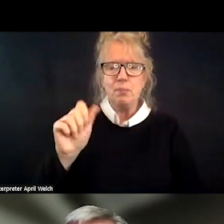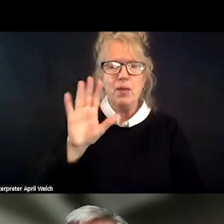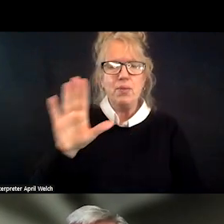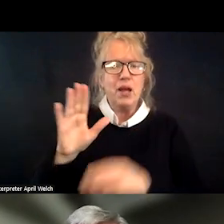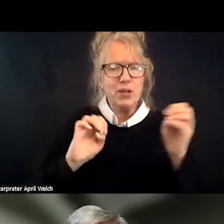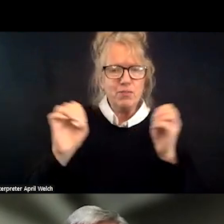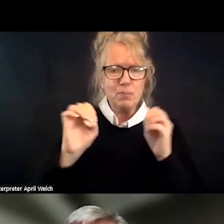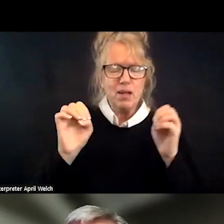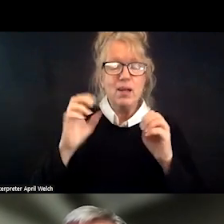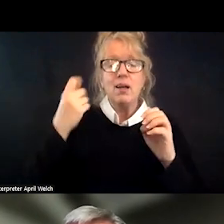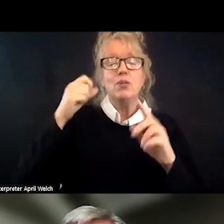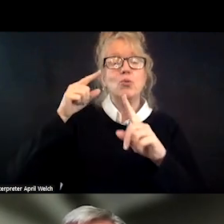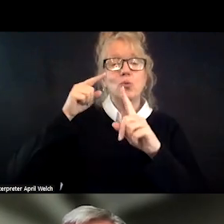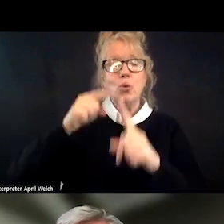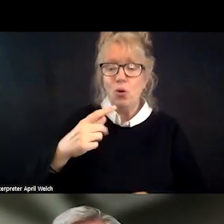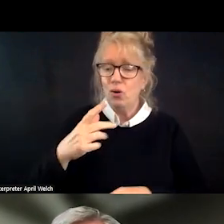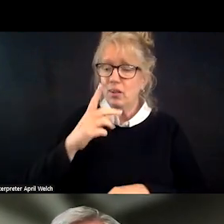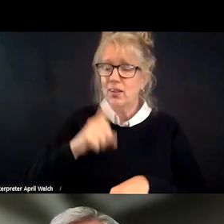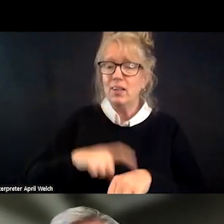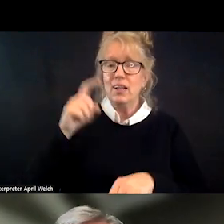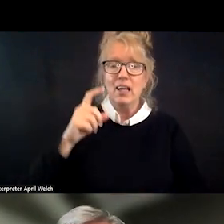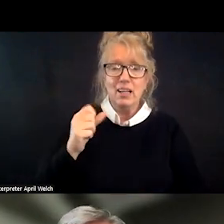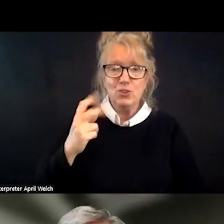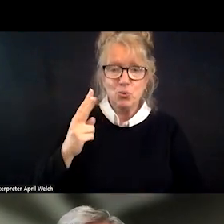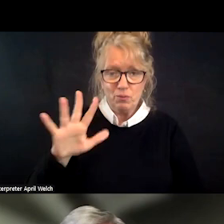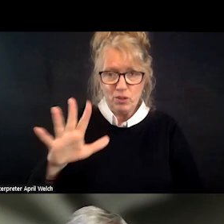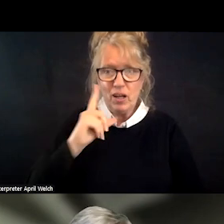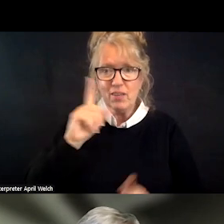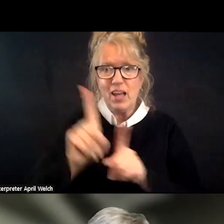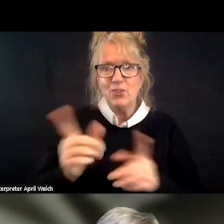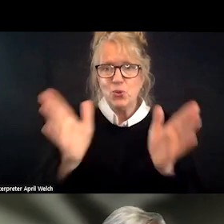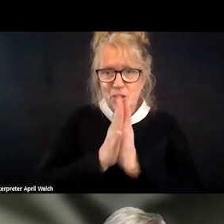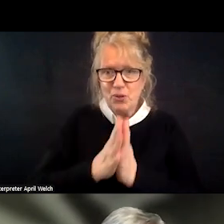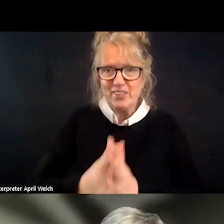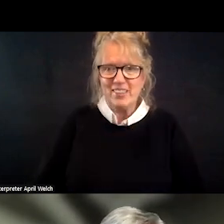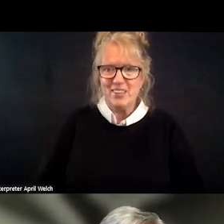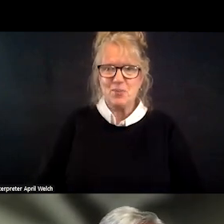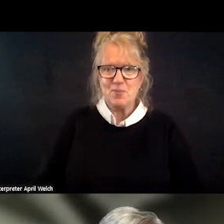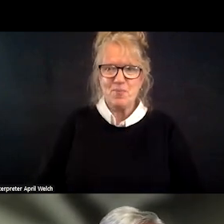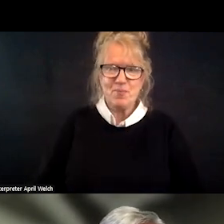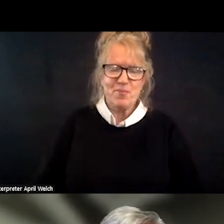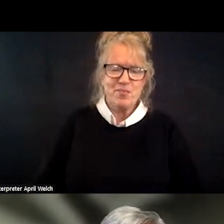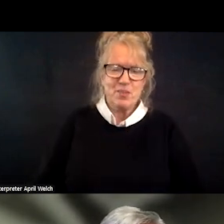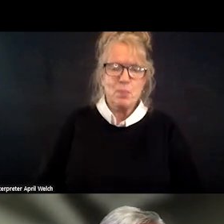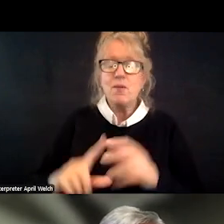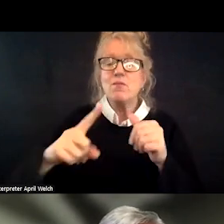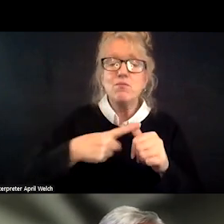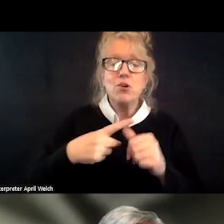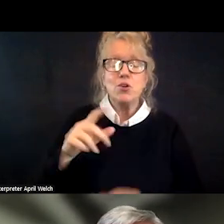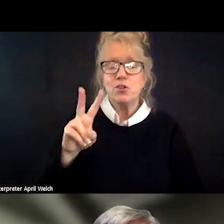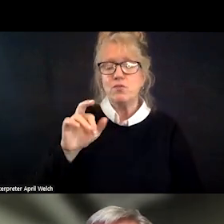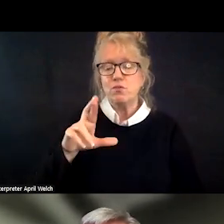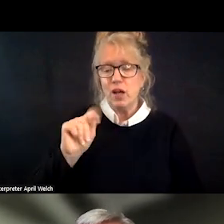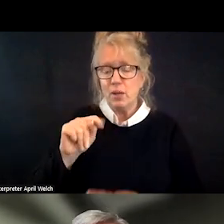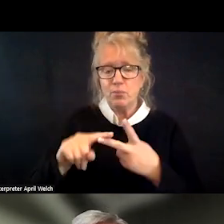with a goal of ending at 12:45 as you've requested, Chuck. So first, let me compliment both Vibrant and